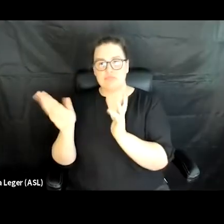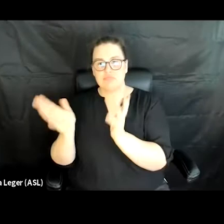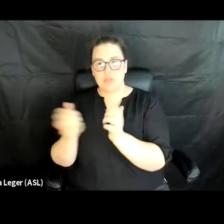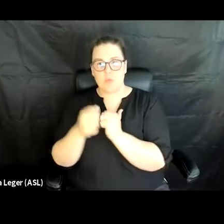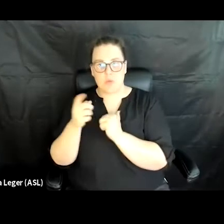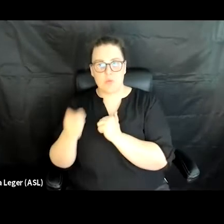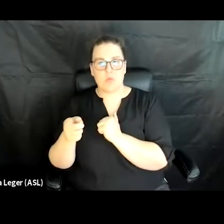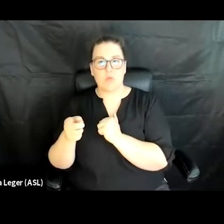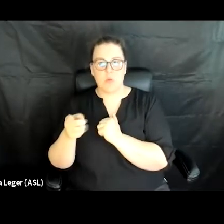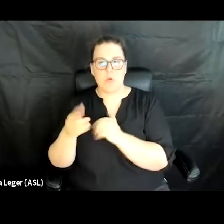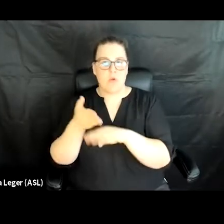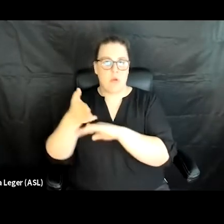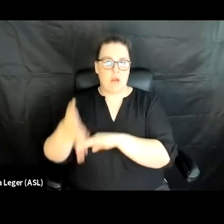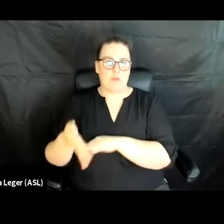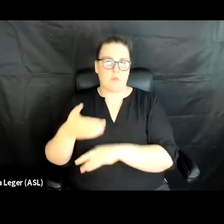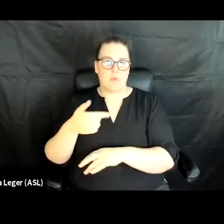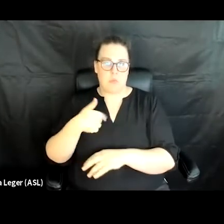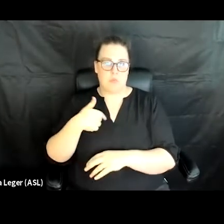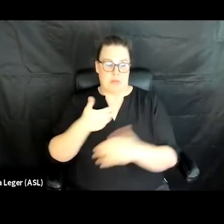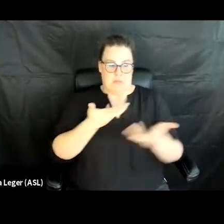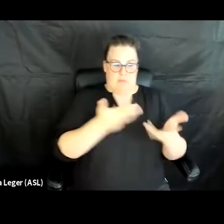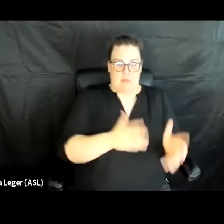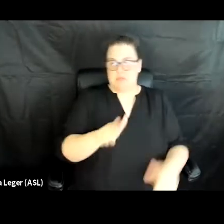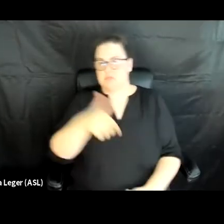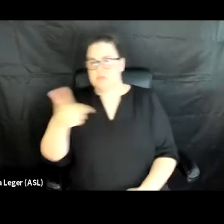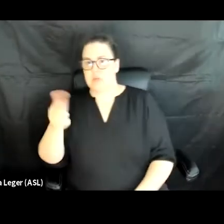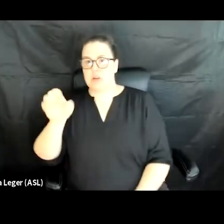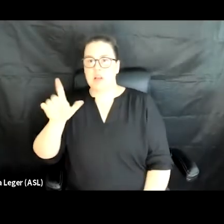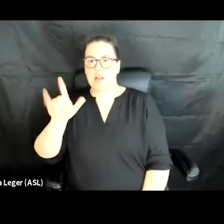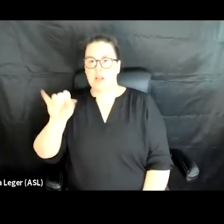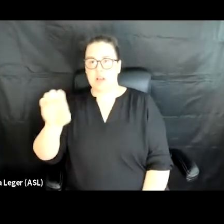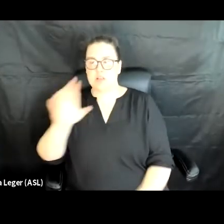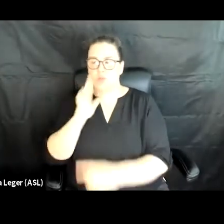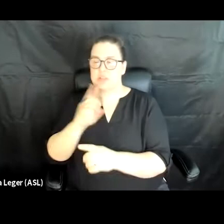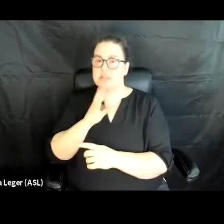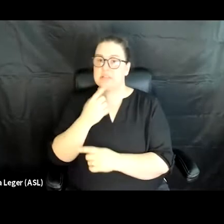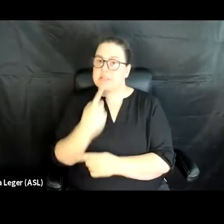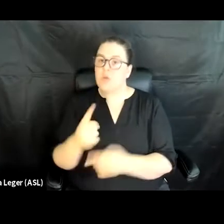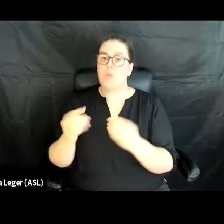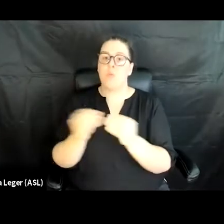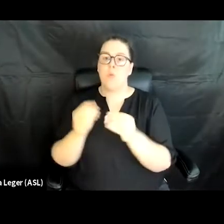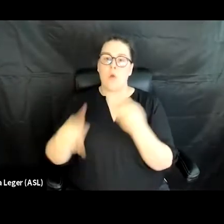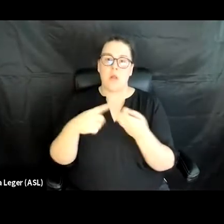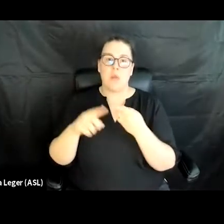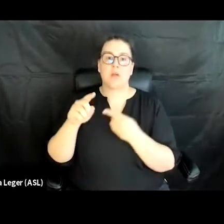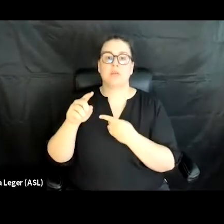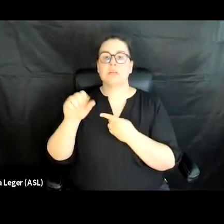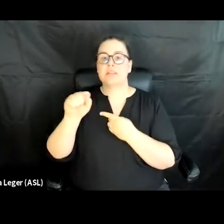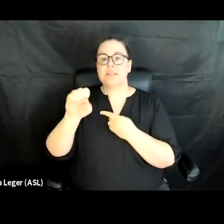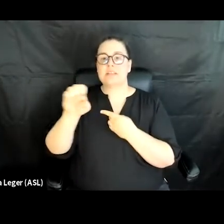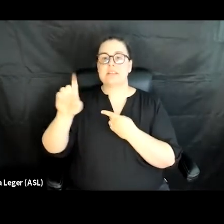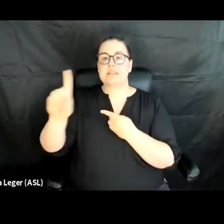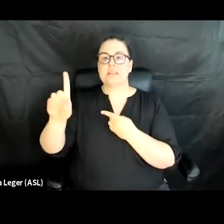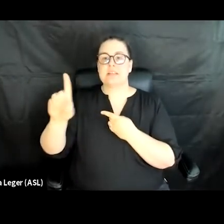you right after I am, will tell you a little bit more about the SEED project. But we